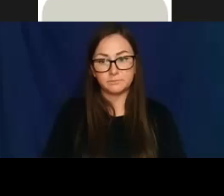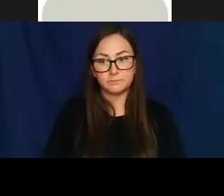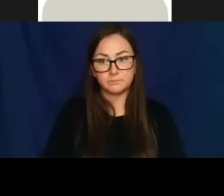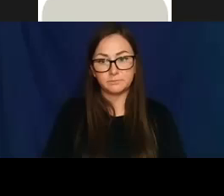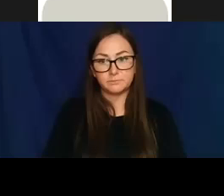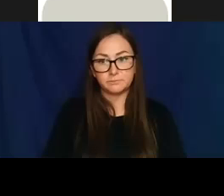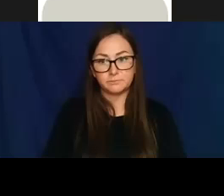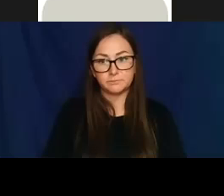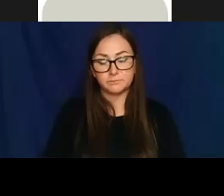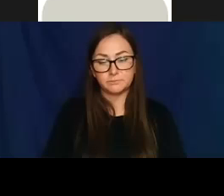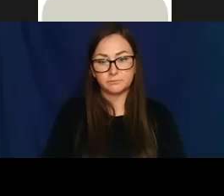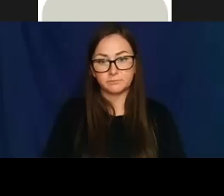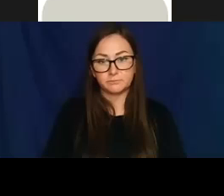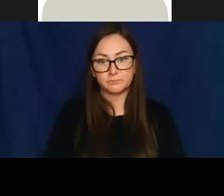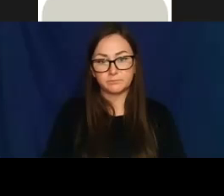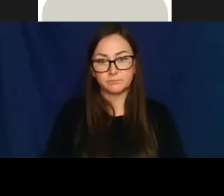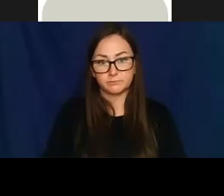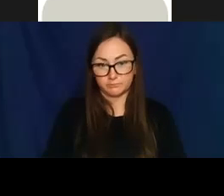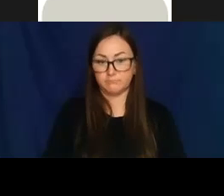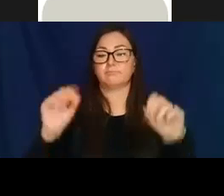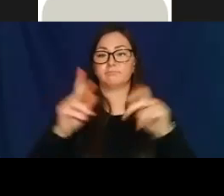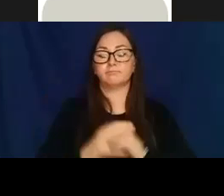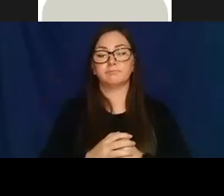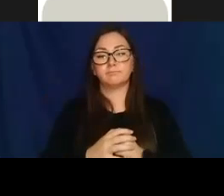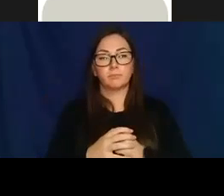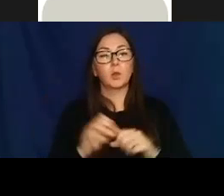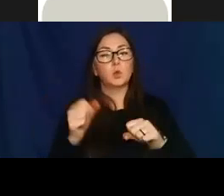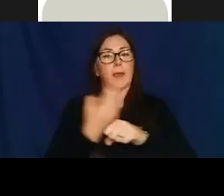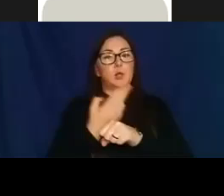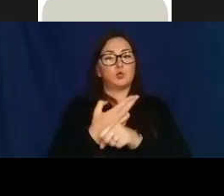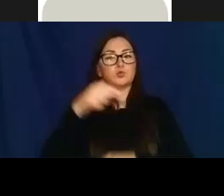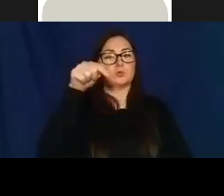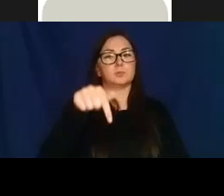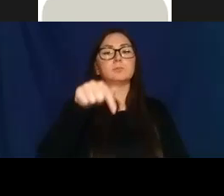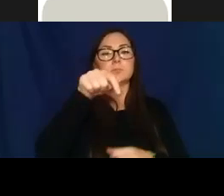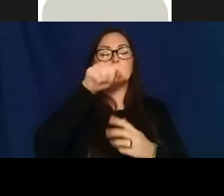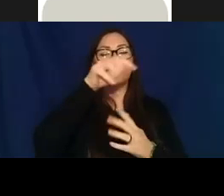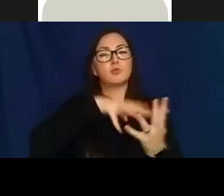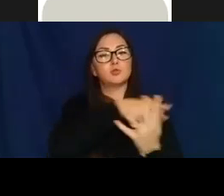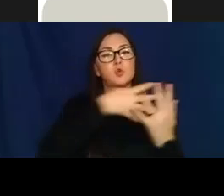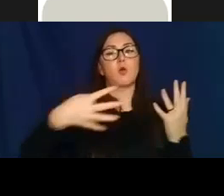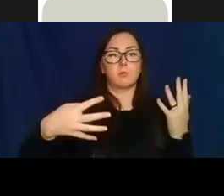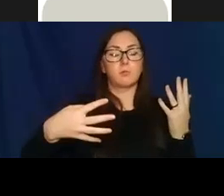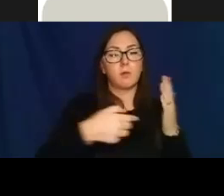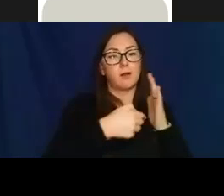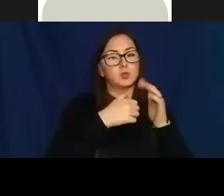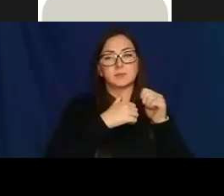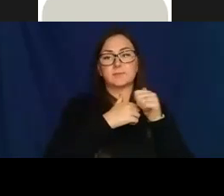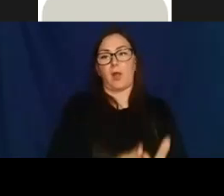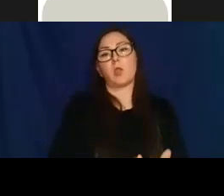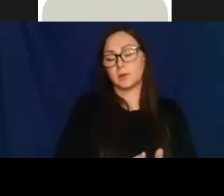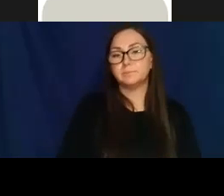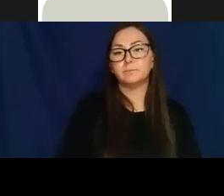Okay. So you can use that chart and just follow it through, okay? But when we're done with this chapter, I'm going to give you